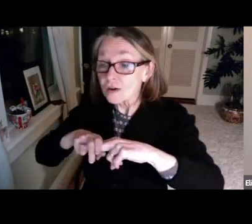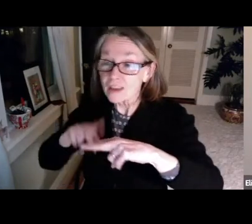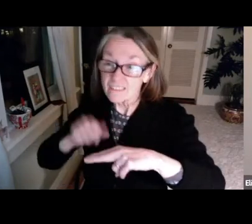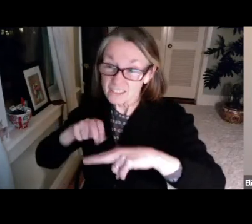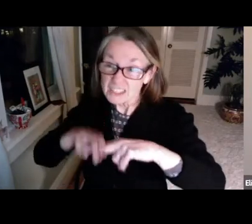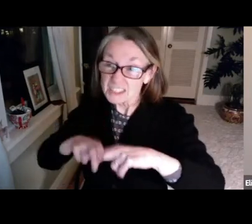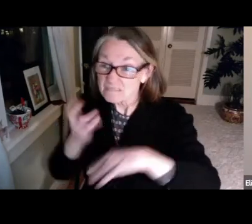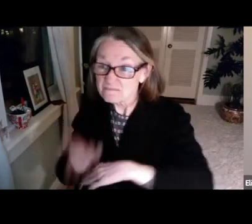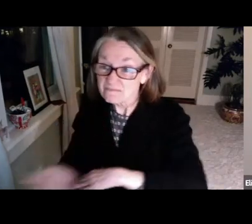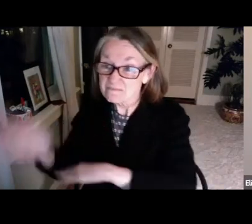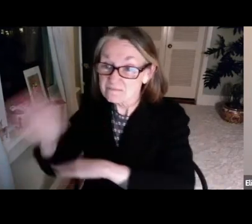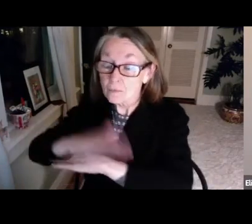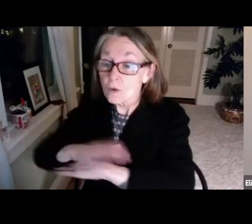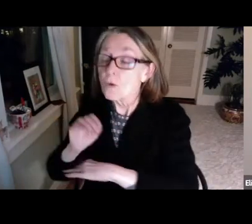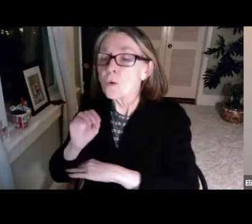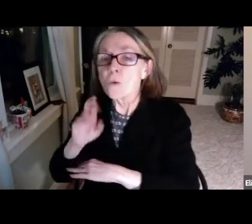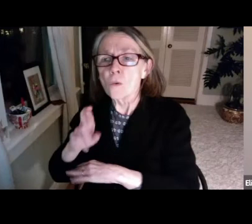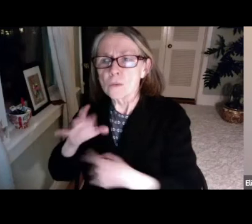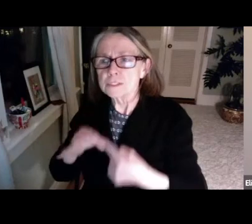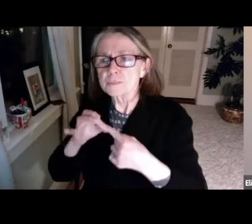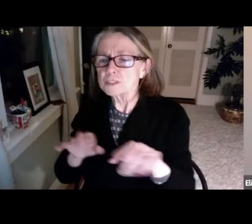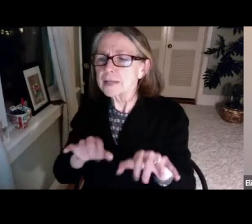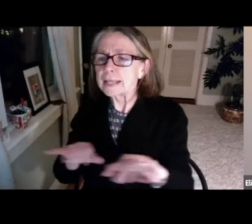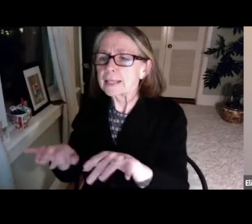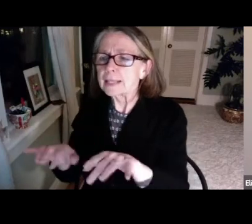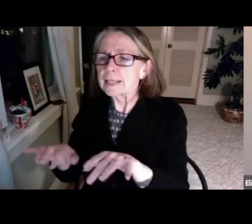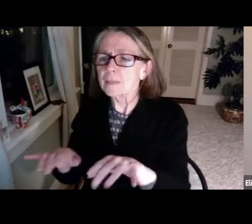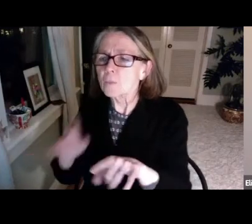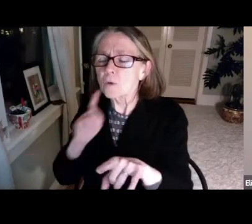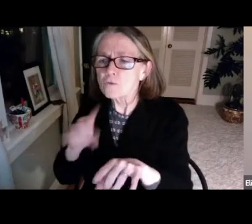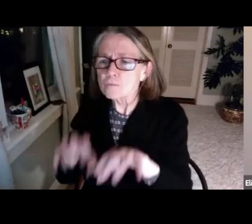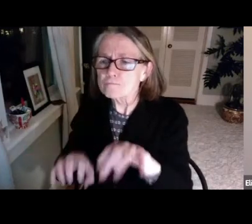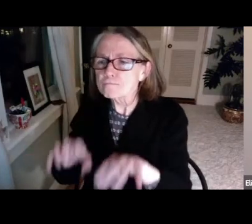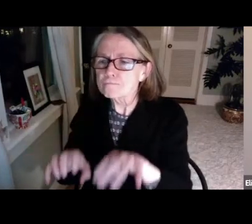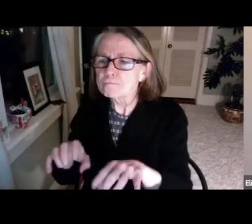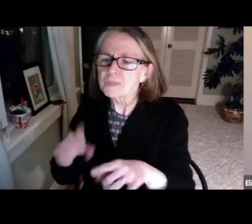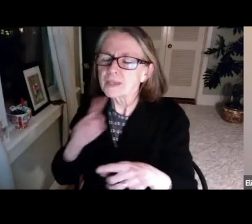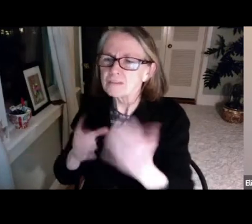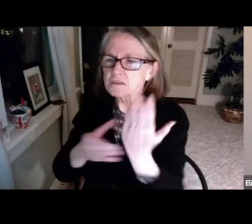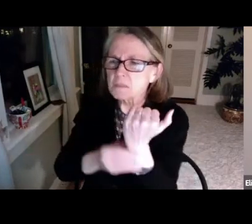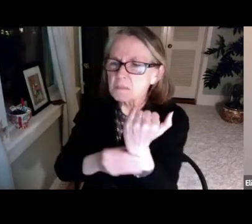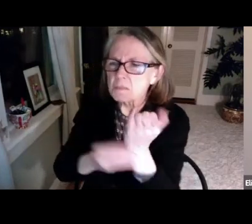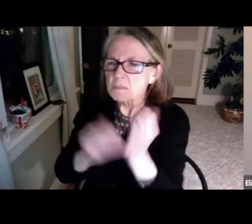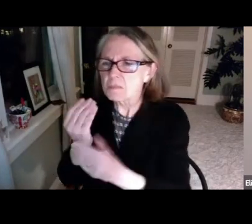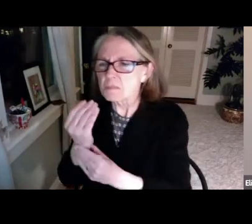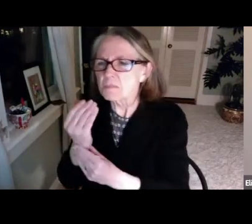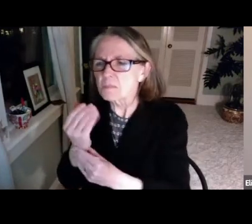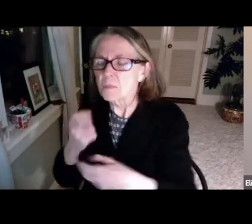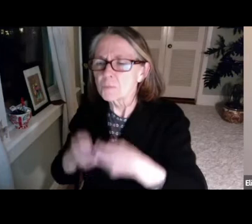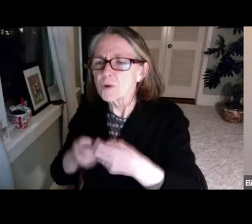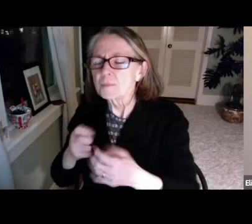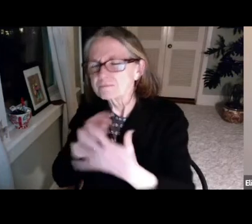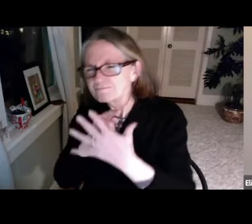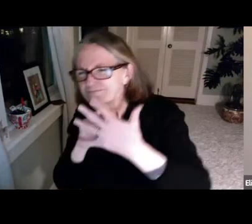day, or an ergonomic keyboard for people who have things like carpal tunnel, things like that.